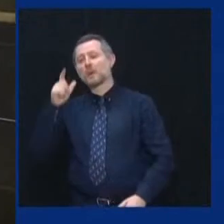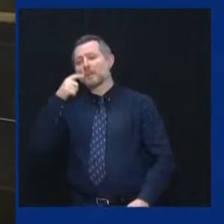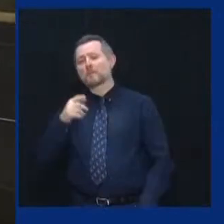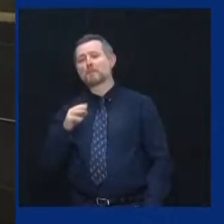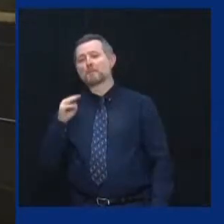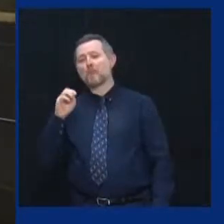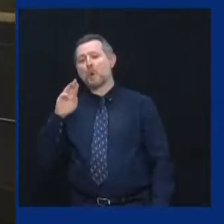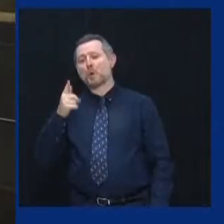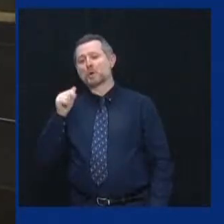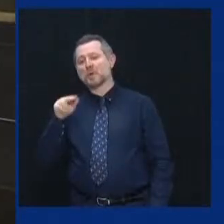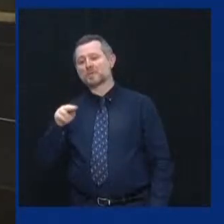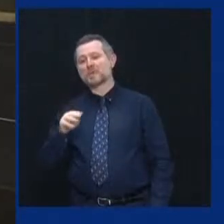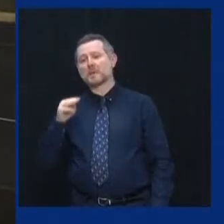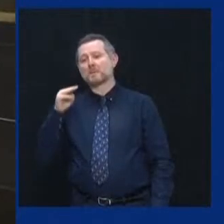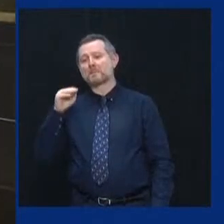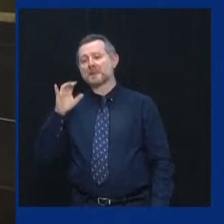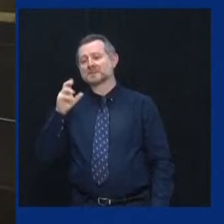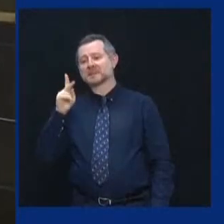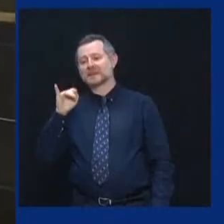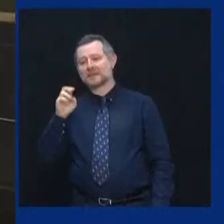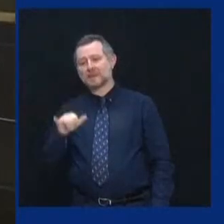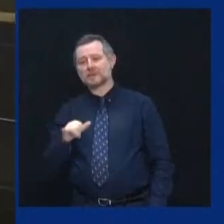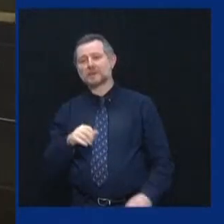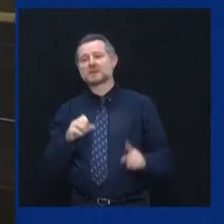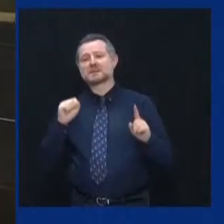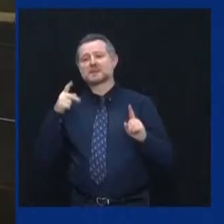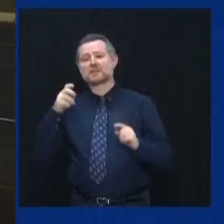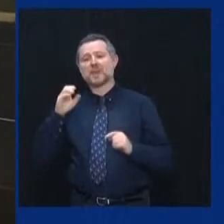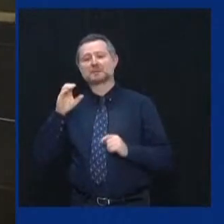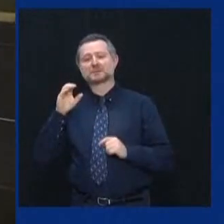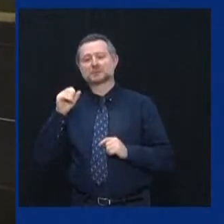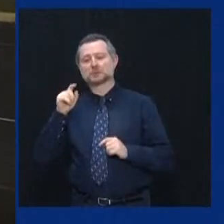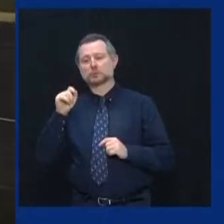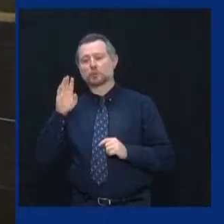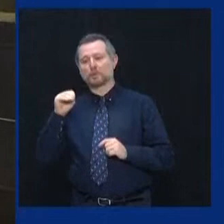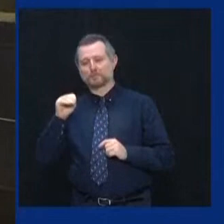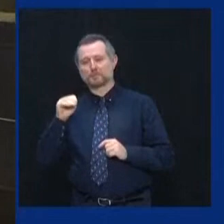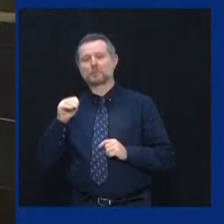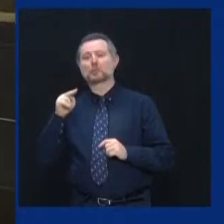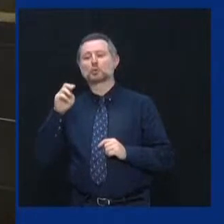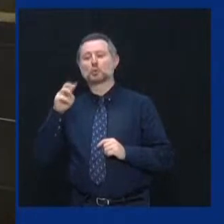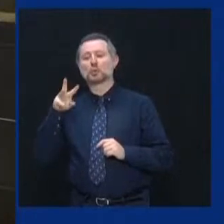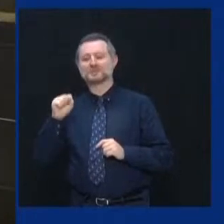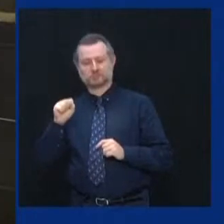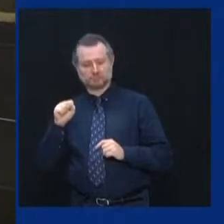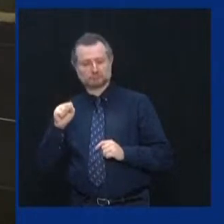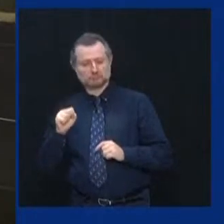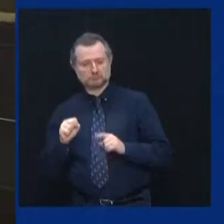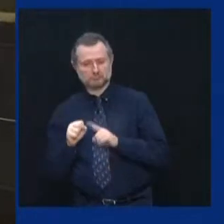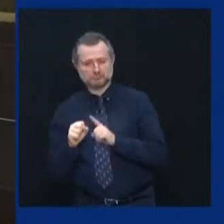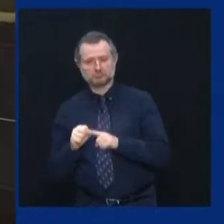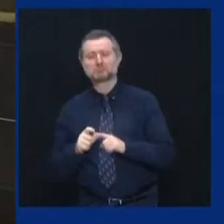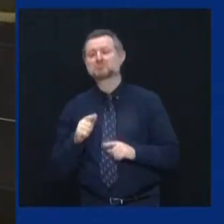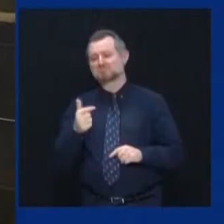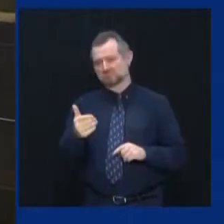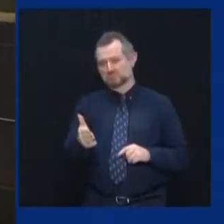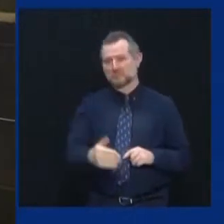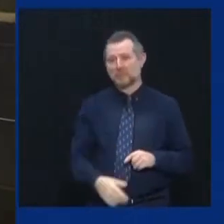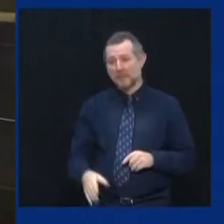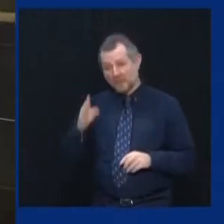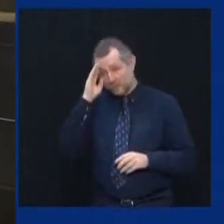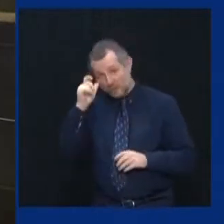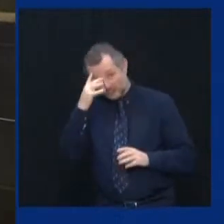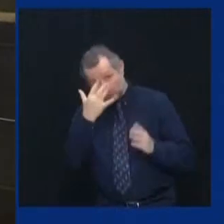McKay from Spectrum News. Morgan, your line is now open. Please unmute your microphone. Hello, Governor. How are